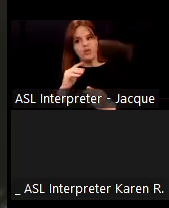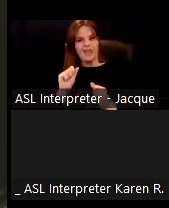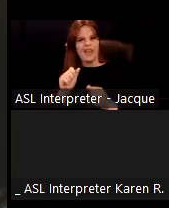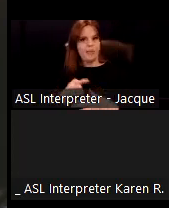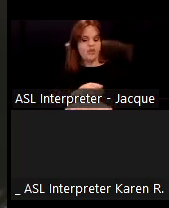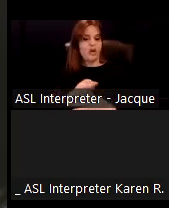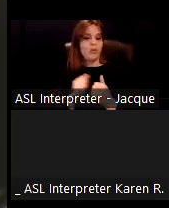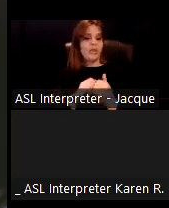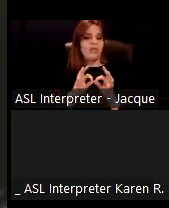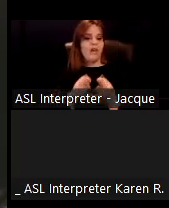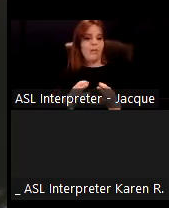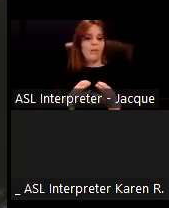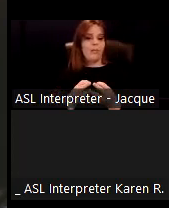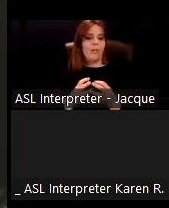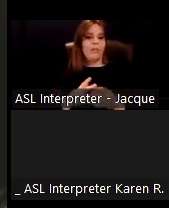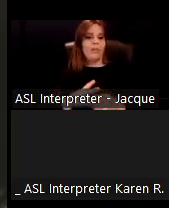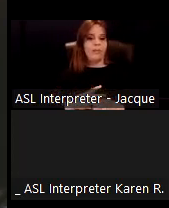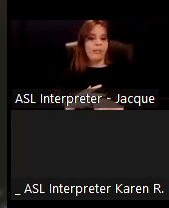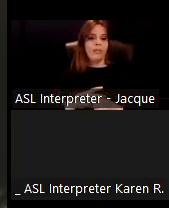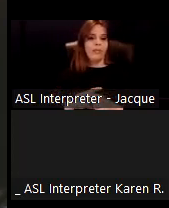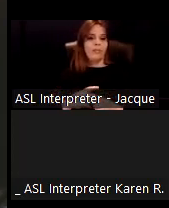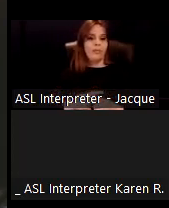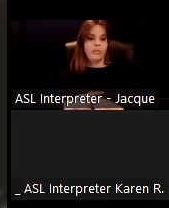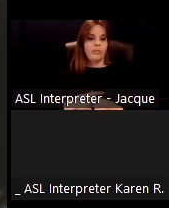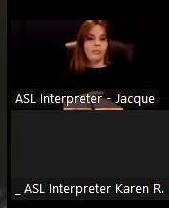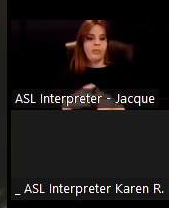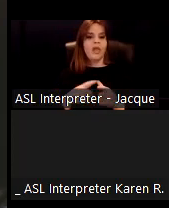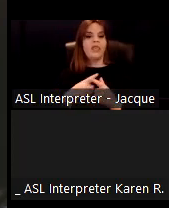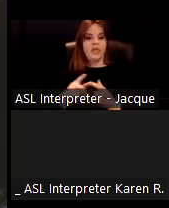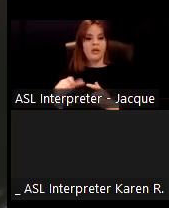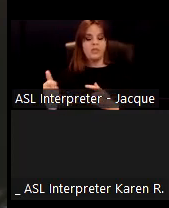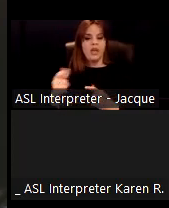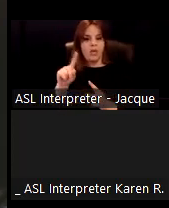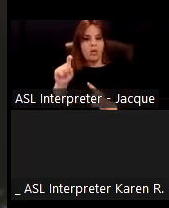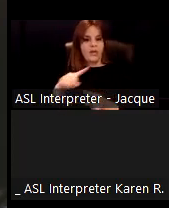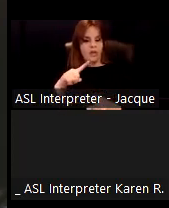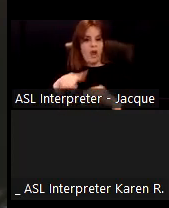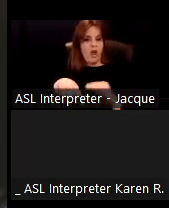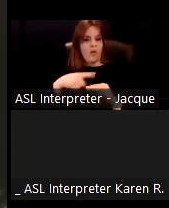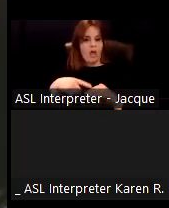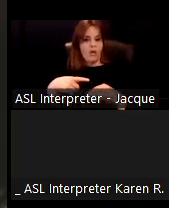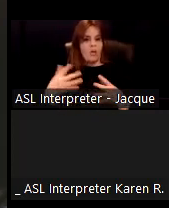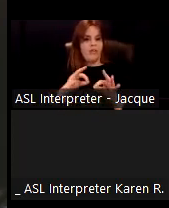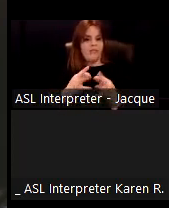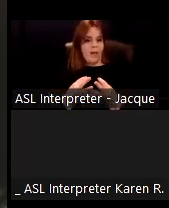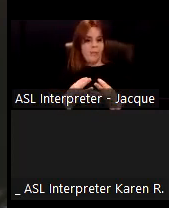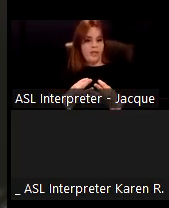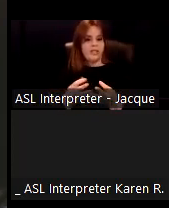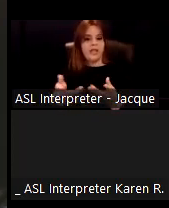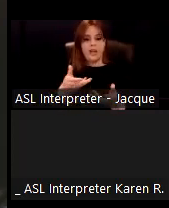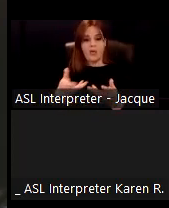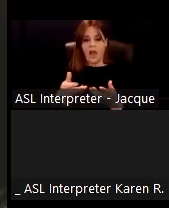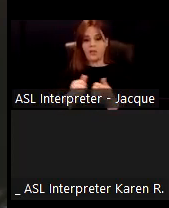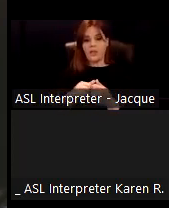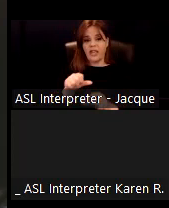family. And then there was another question around, would families interact with each other in this